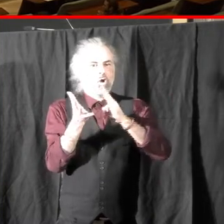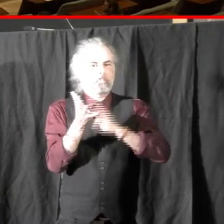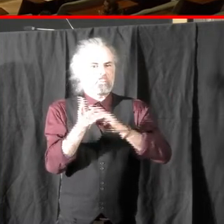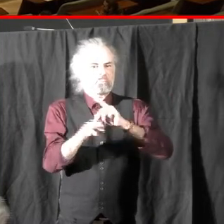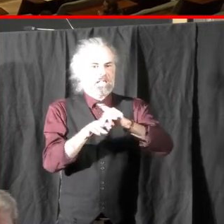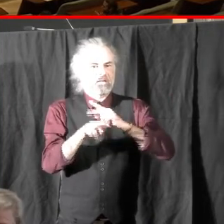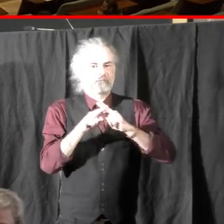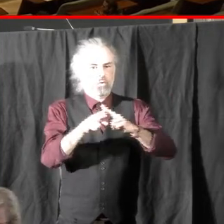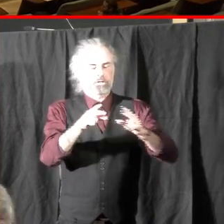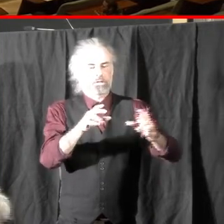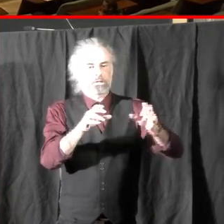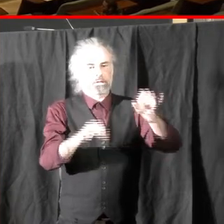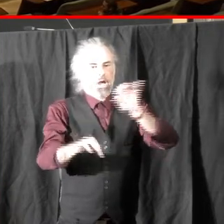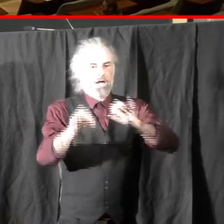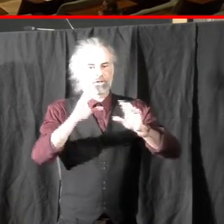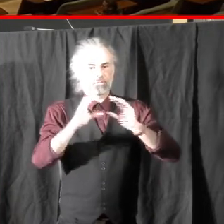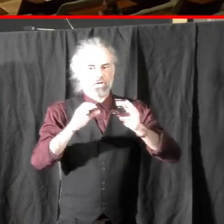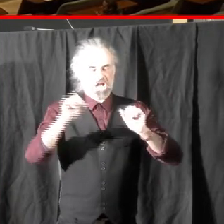Woo!